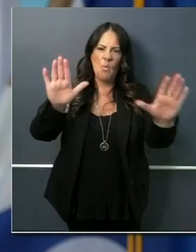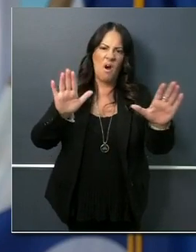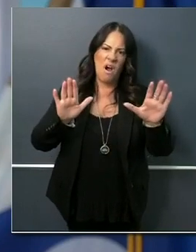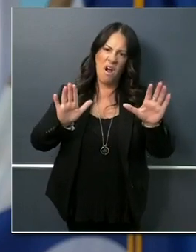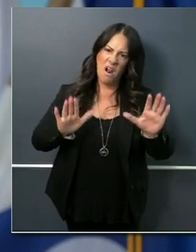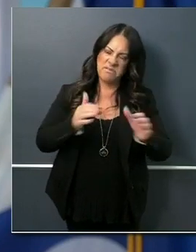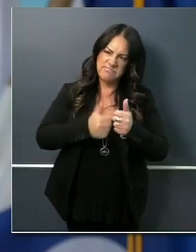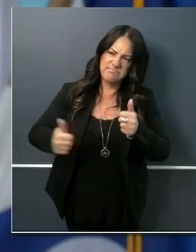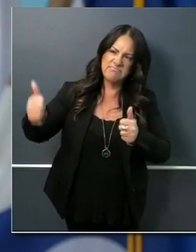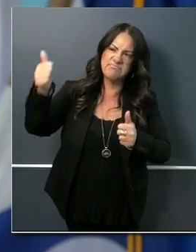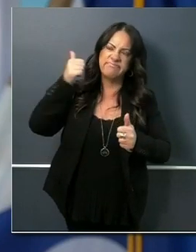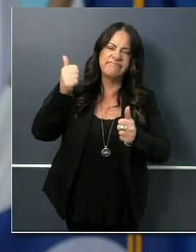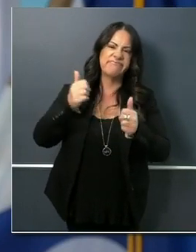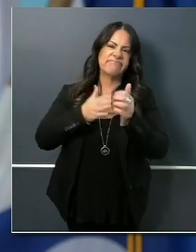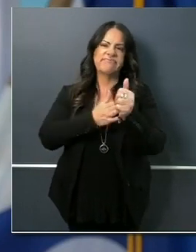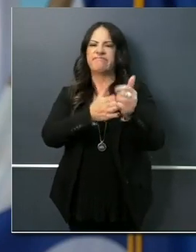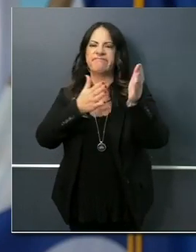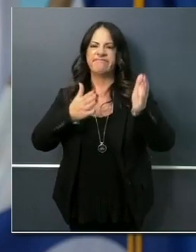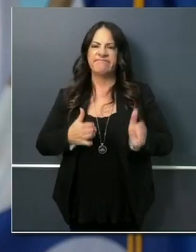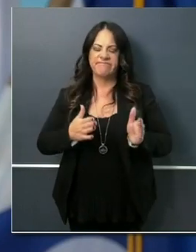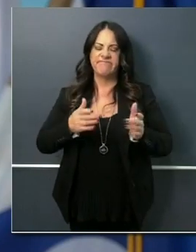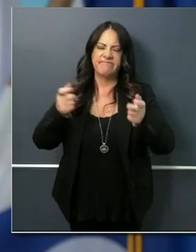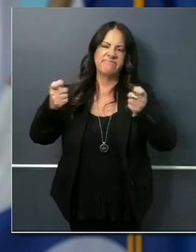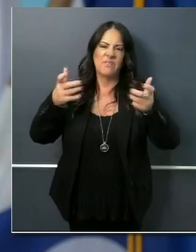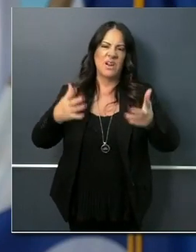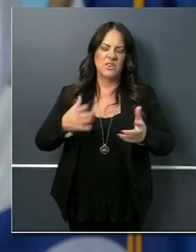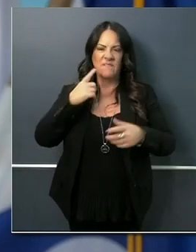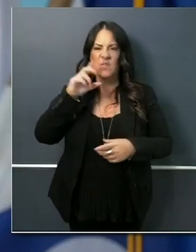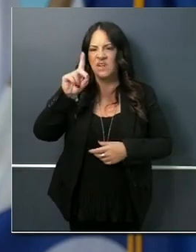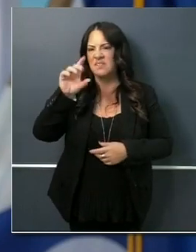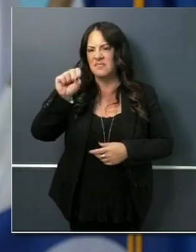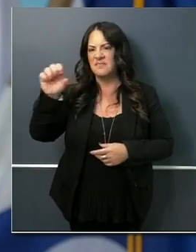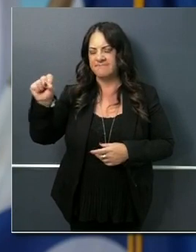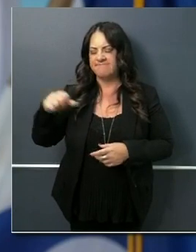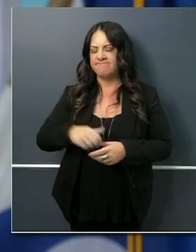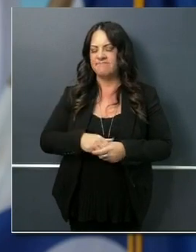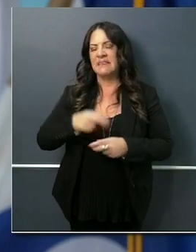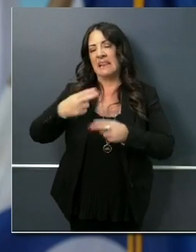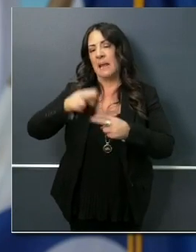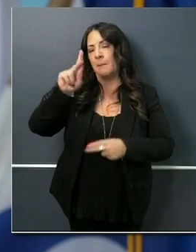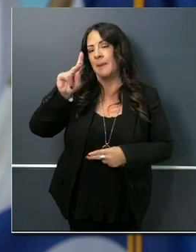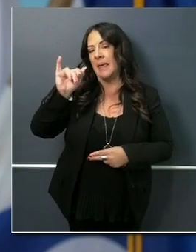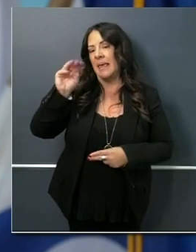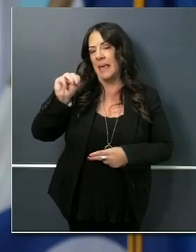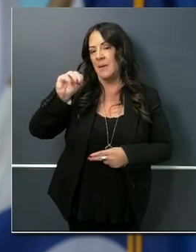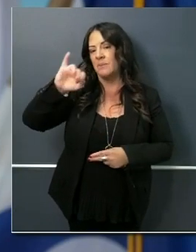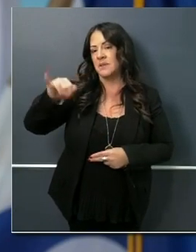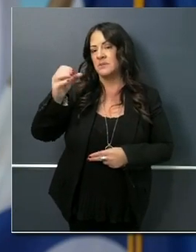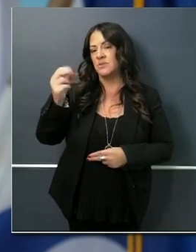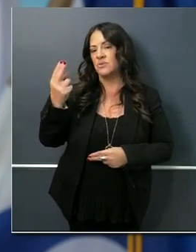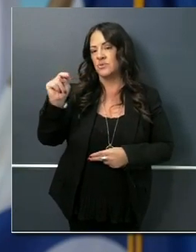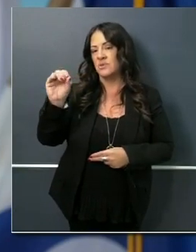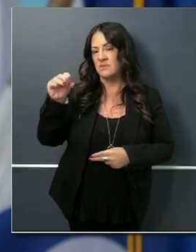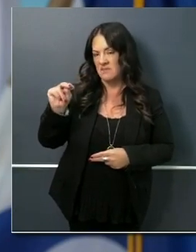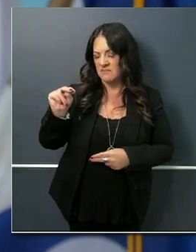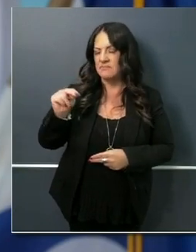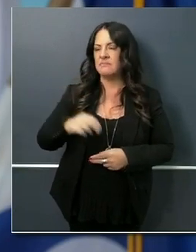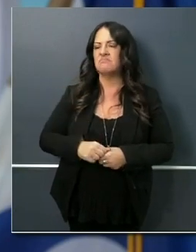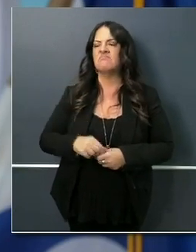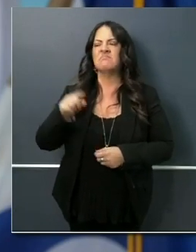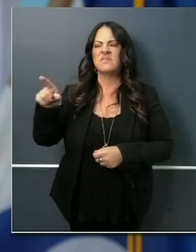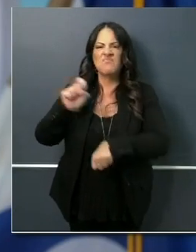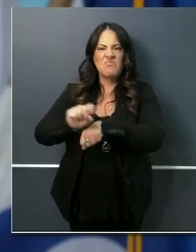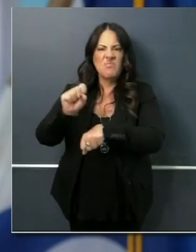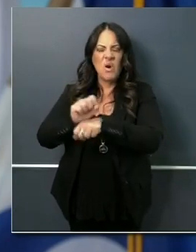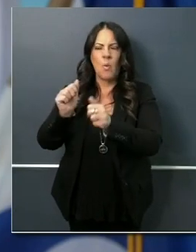Social Services, Kim Johnson. She's been helping put together this plan, working with our county partners over the course of the last